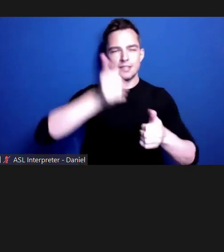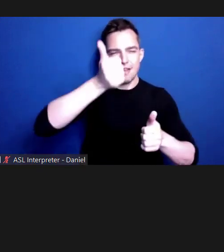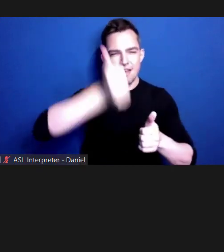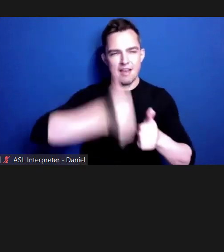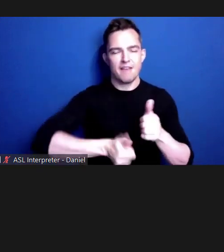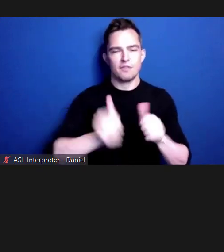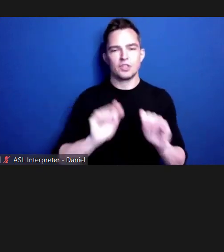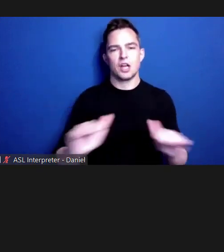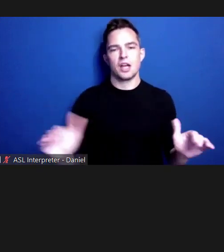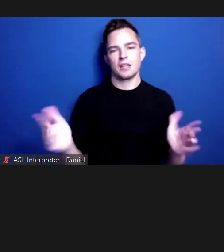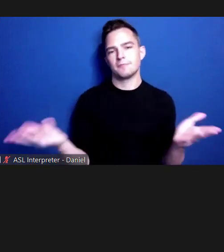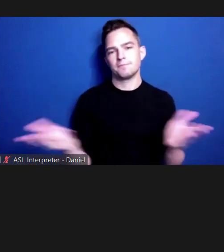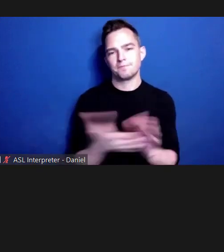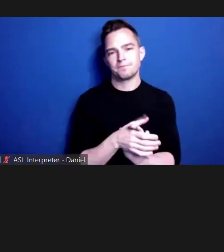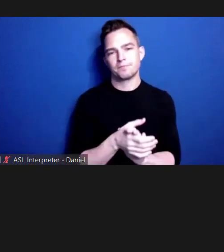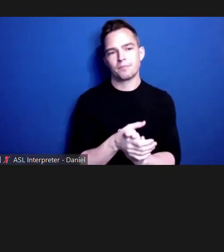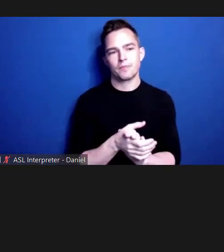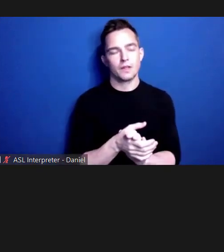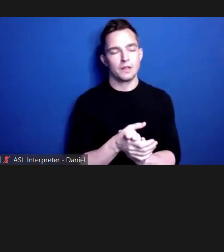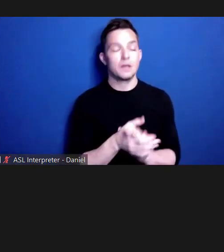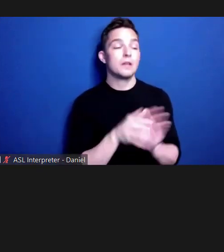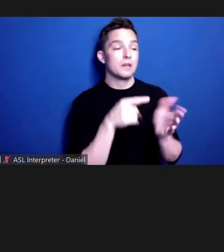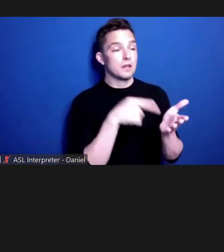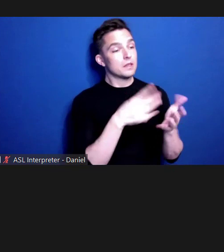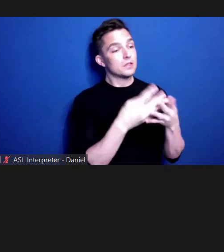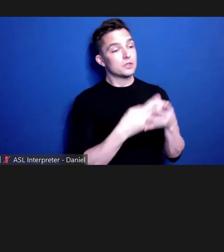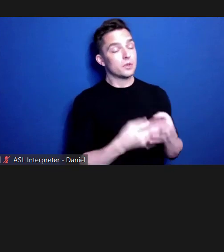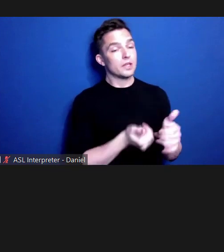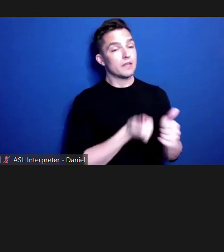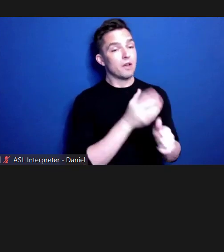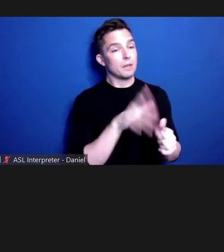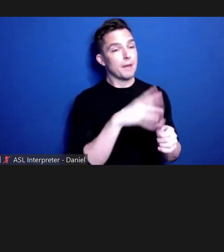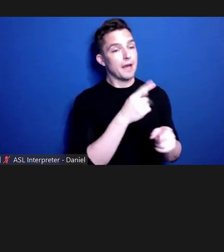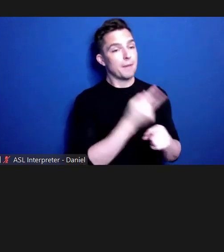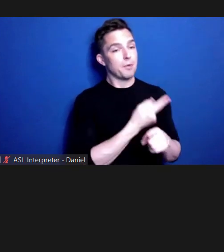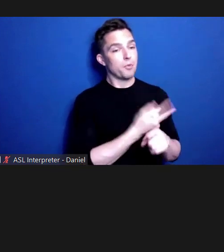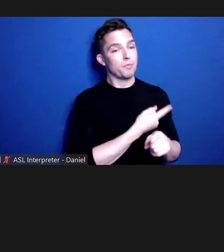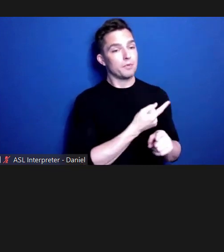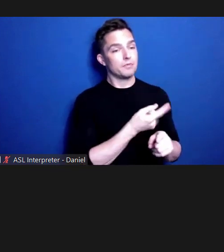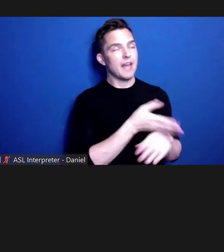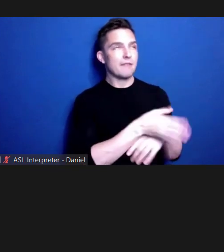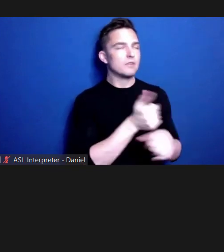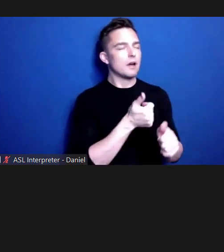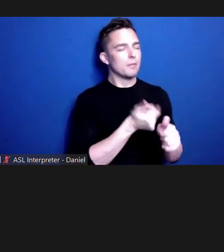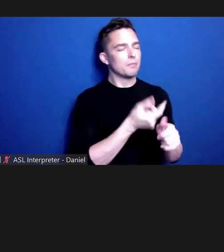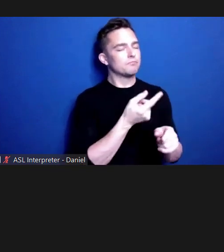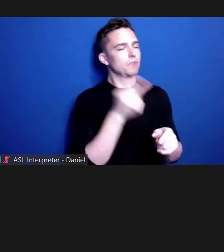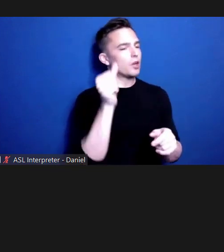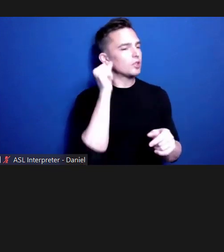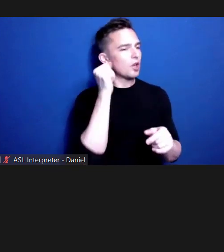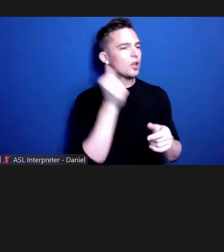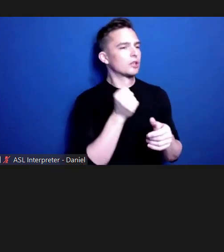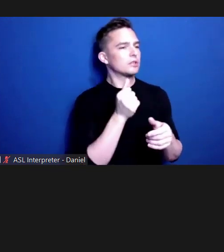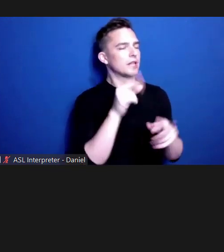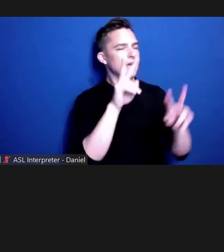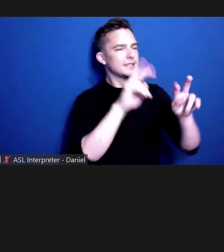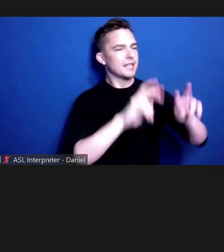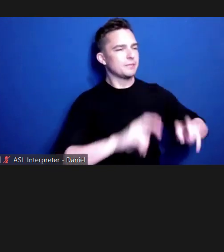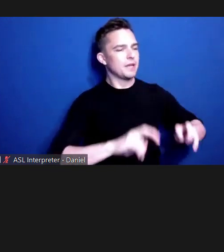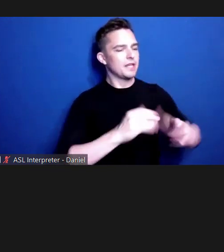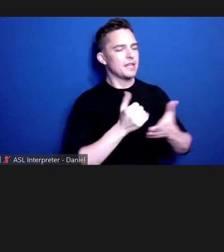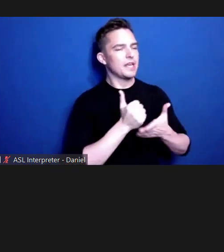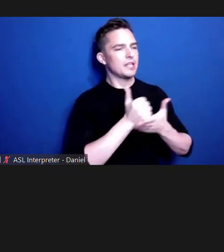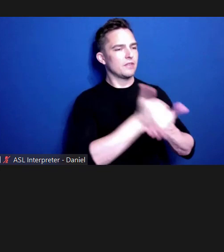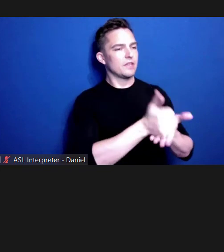child. So screening followed by appropriate audiological assessment and intervention